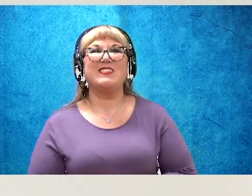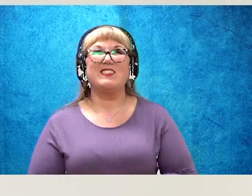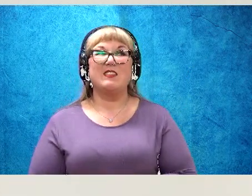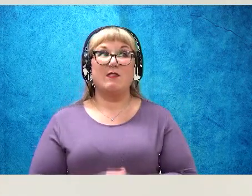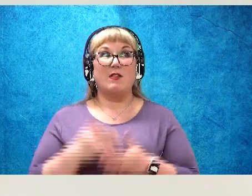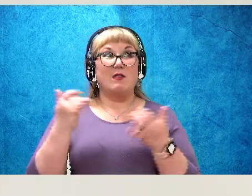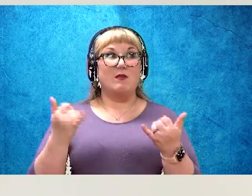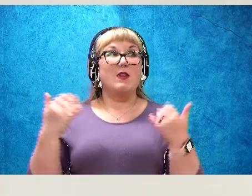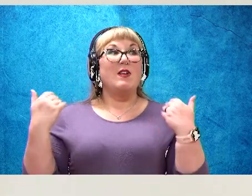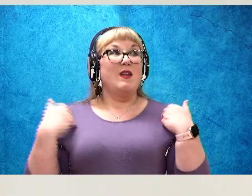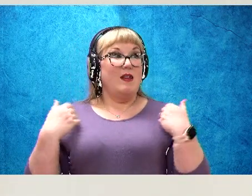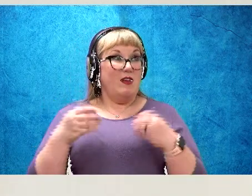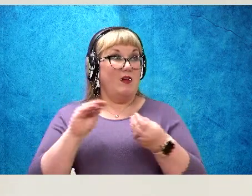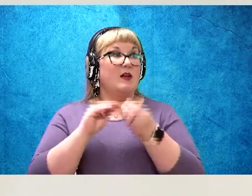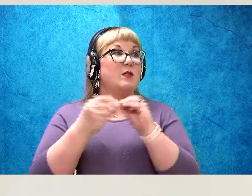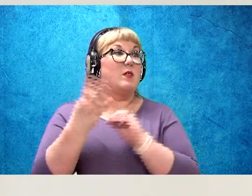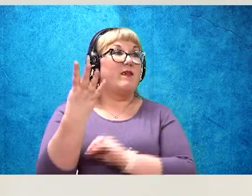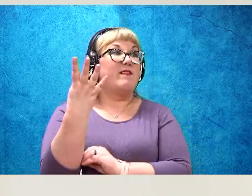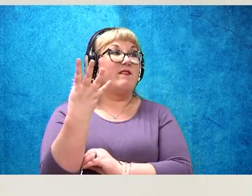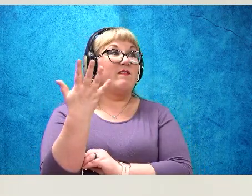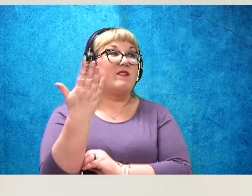Now we have number 15.